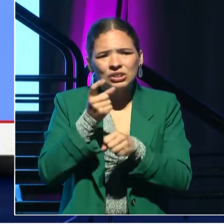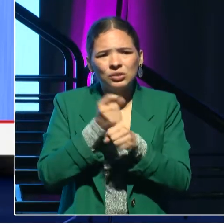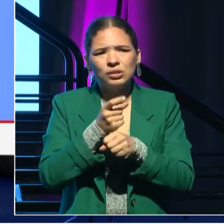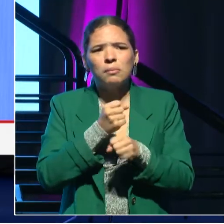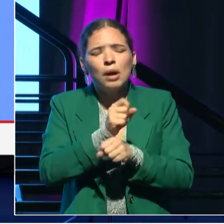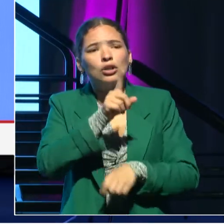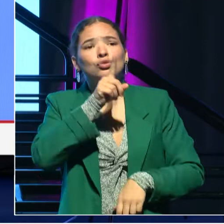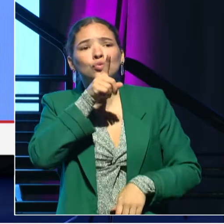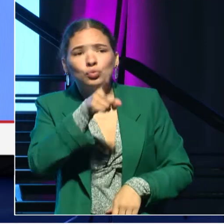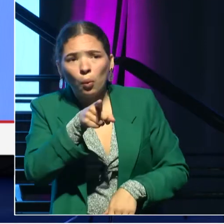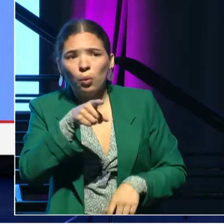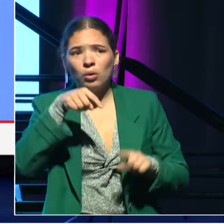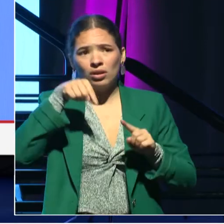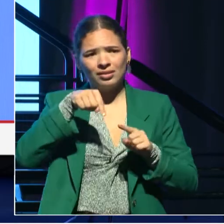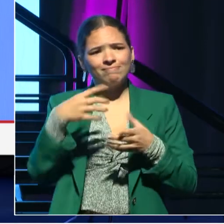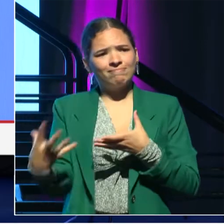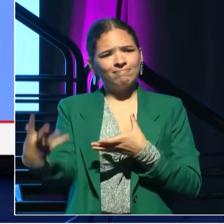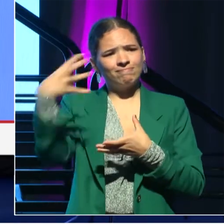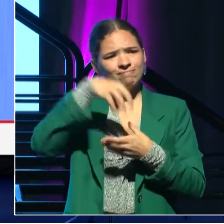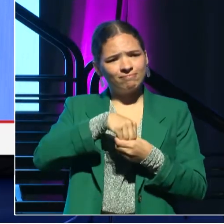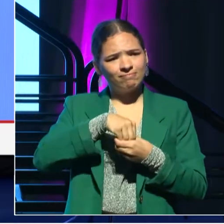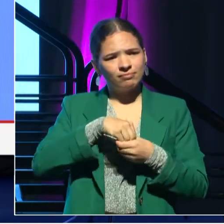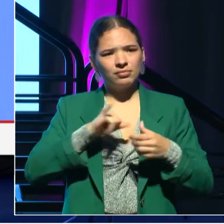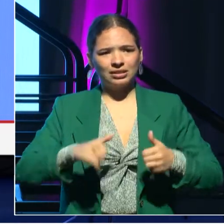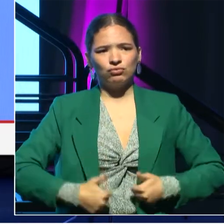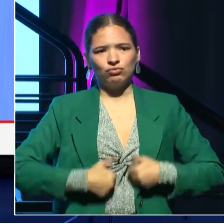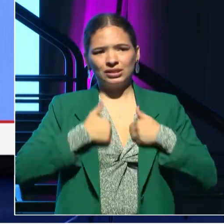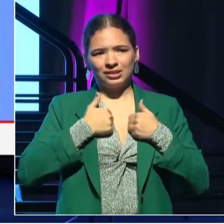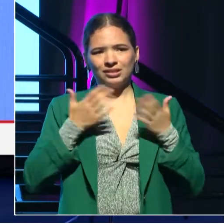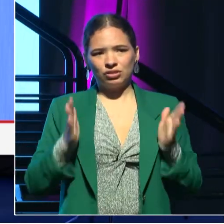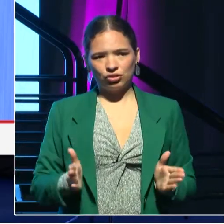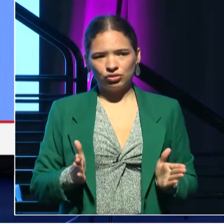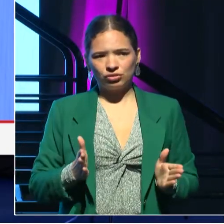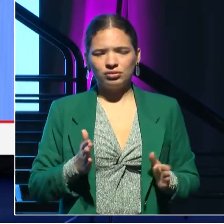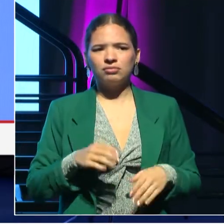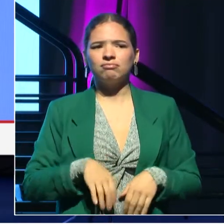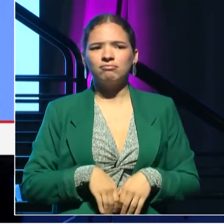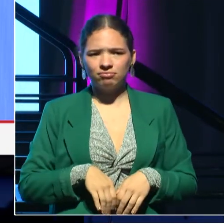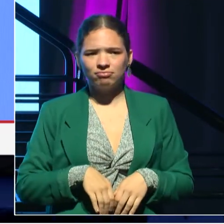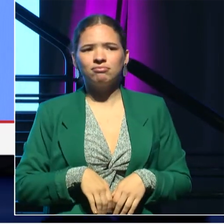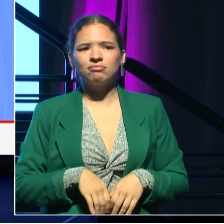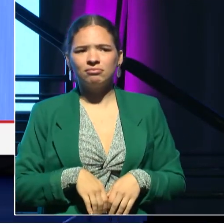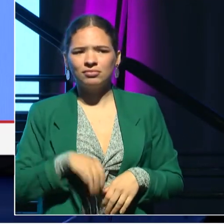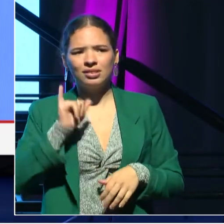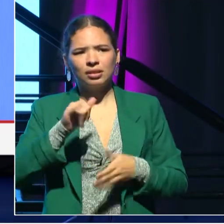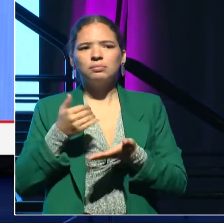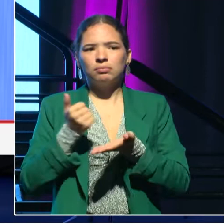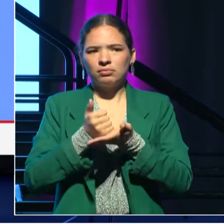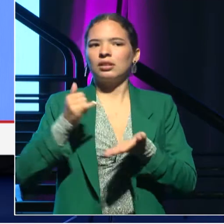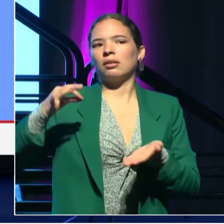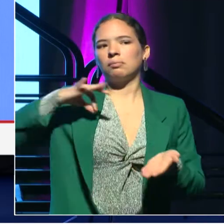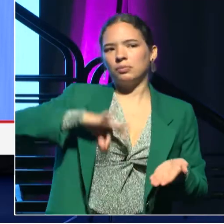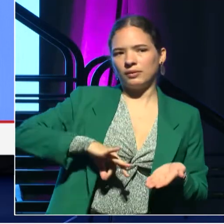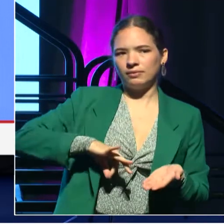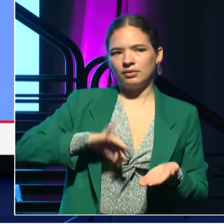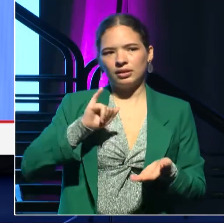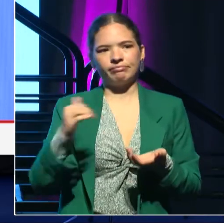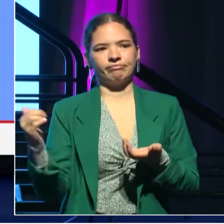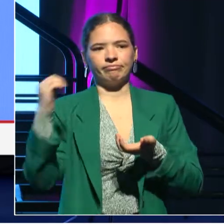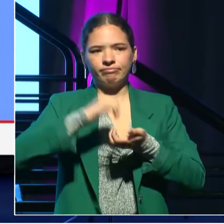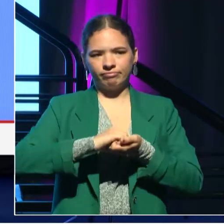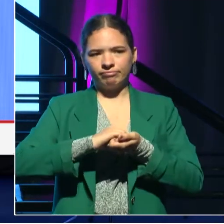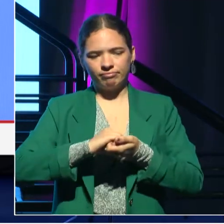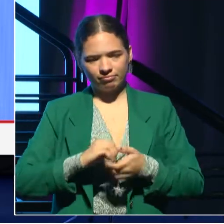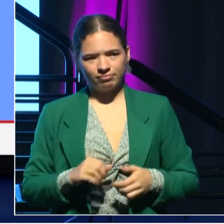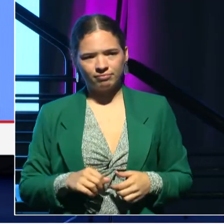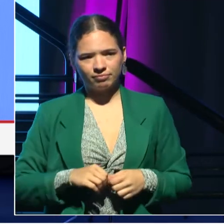true benefit of our collaboration and shared solutions. And so, on behalf of Mayor Bowser, which you will hear from